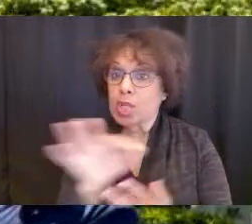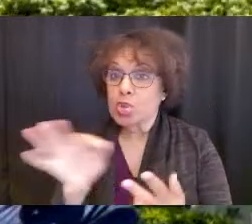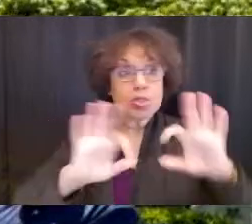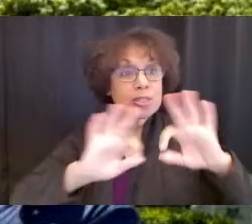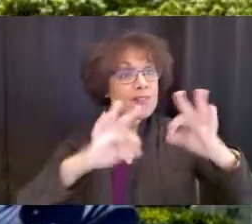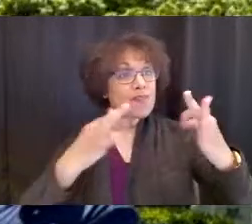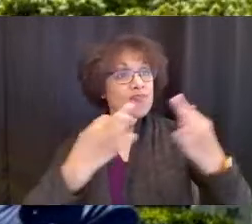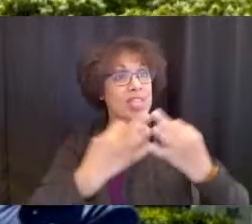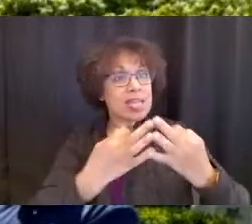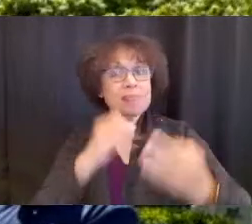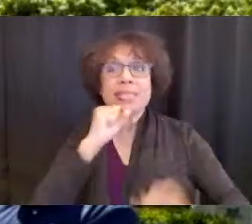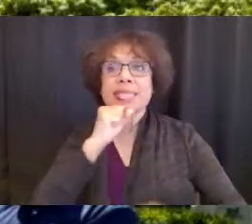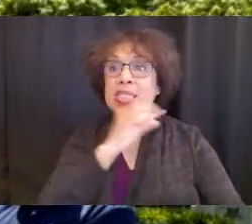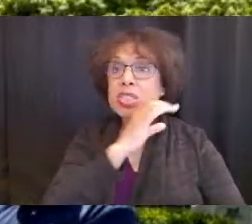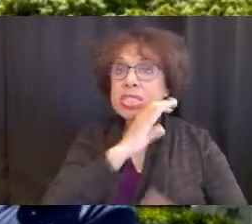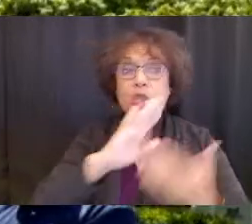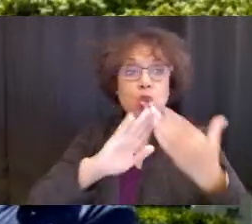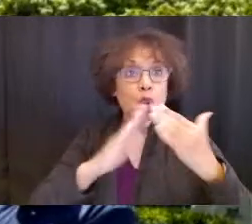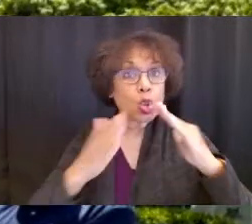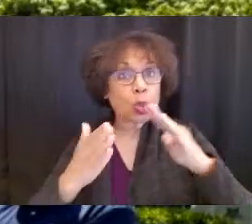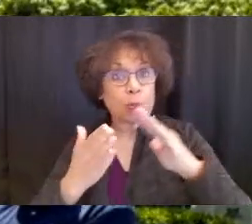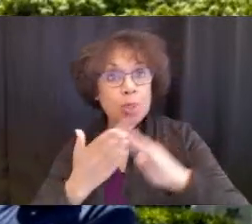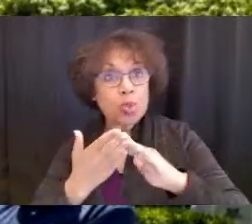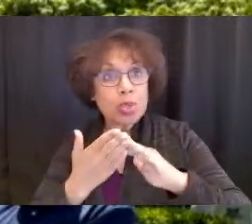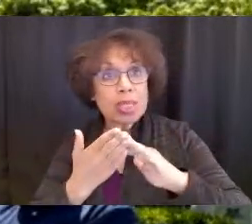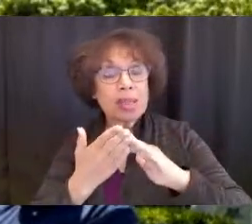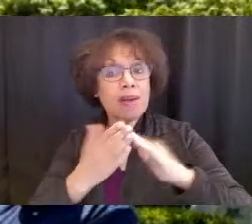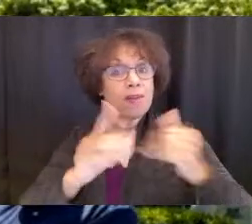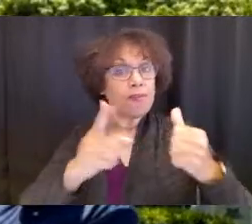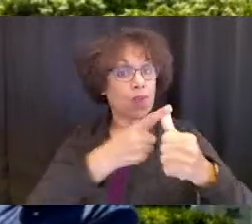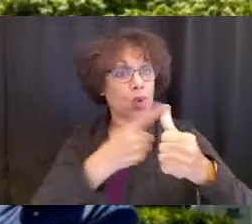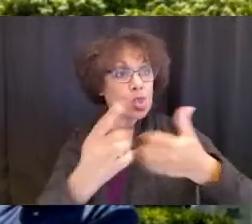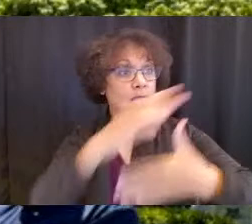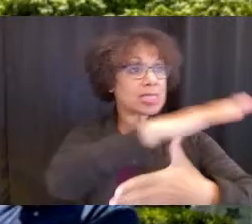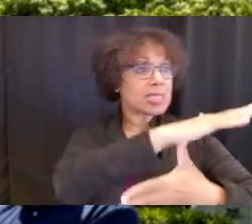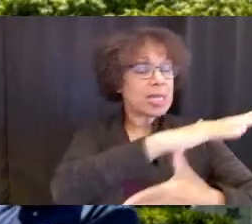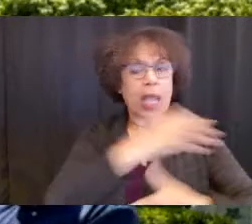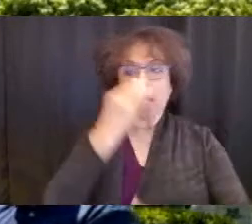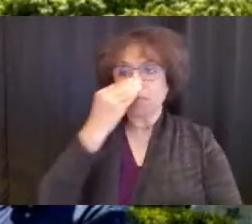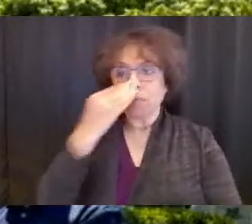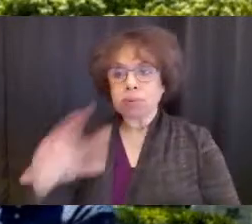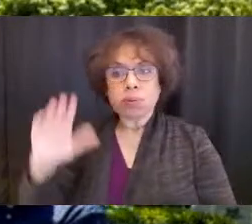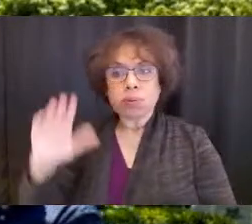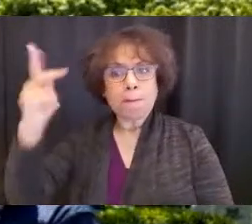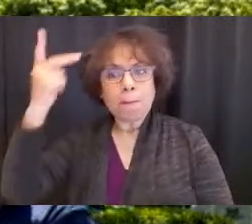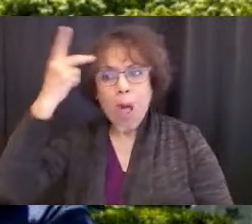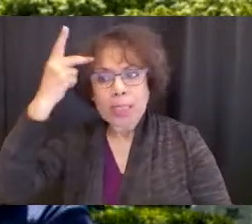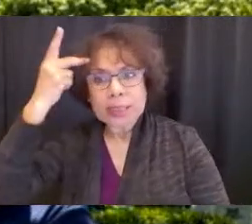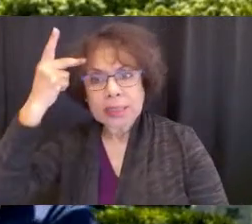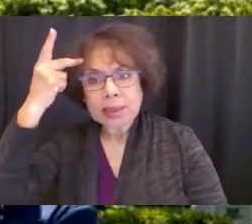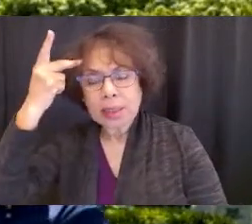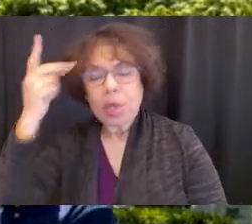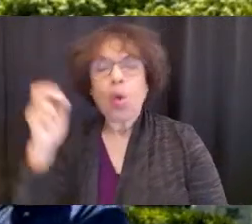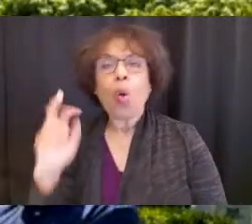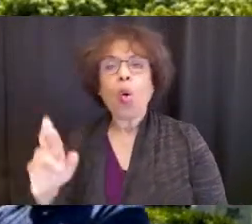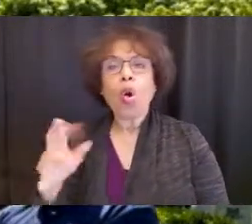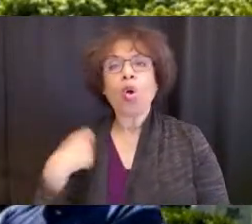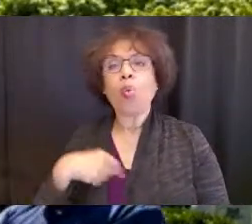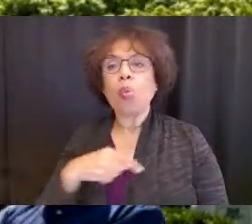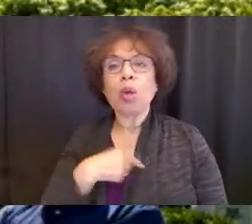families, seniors, and communities over politics? Or will they send us over the